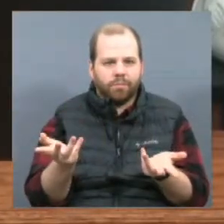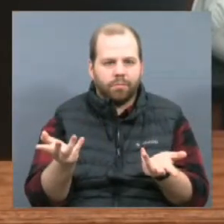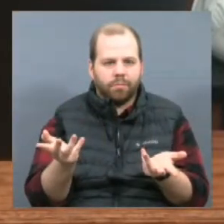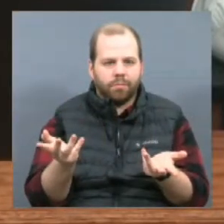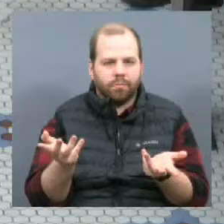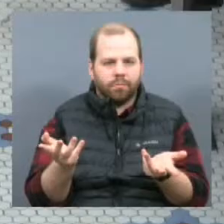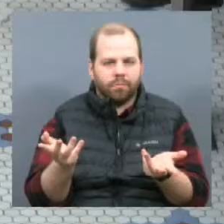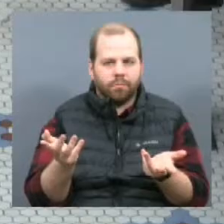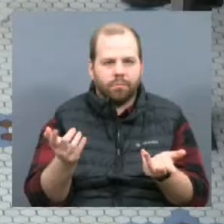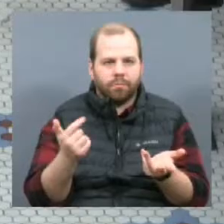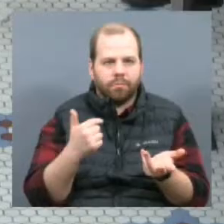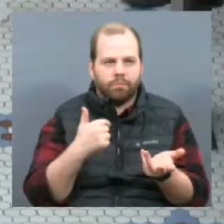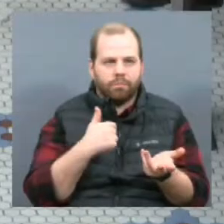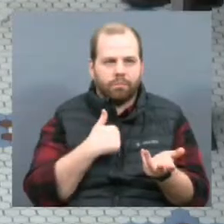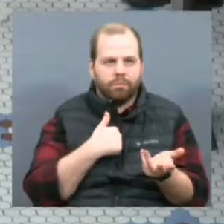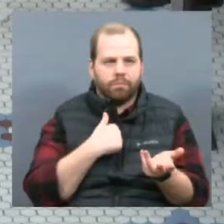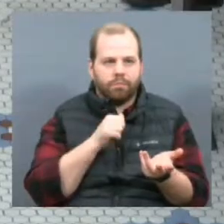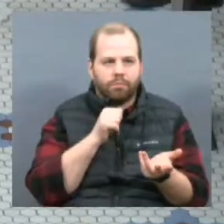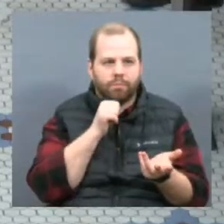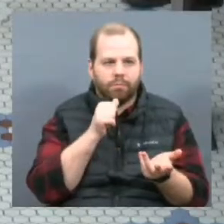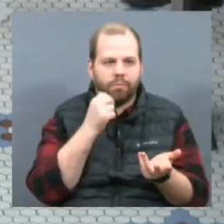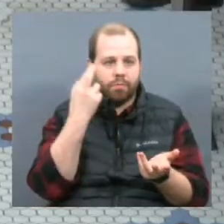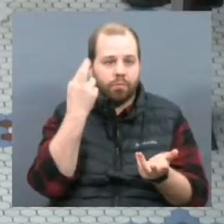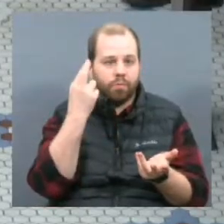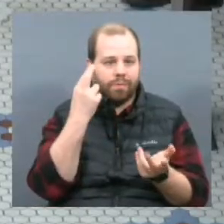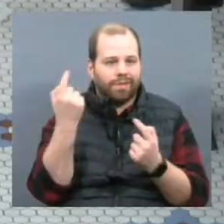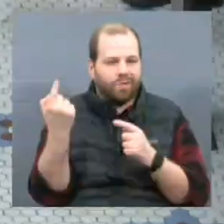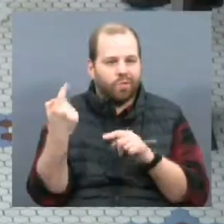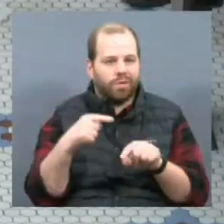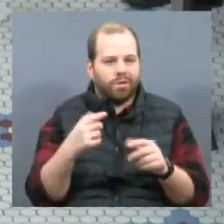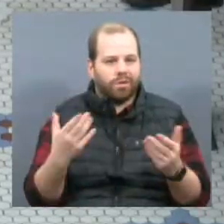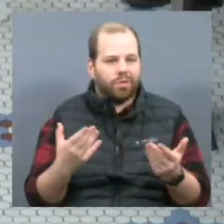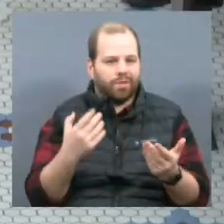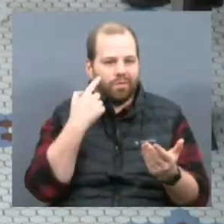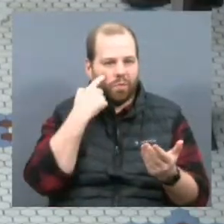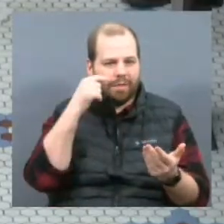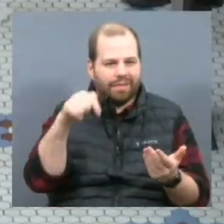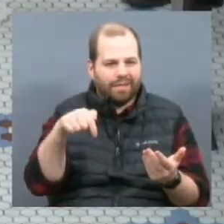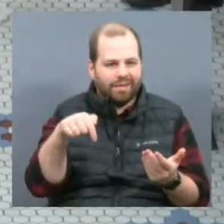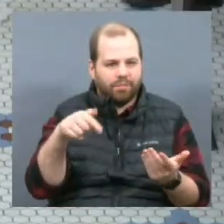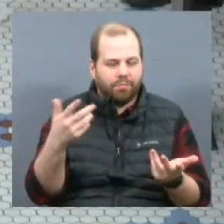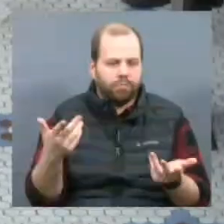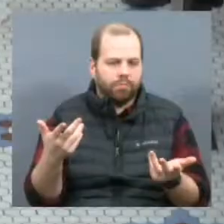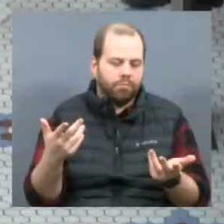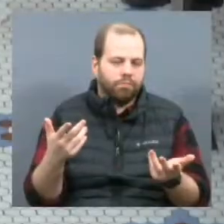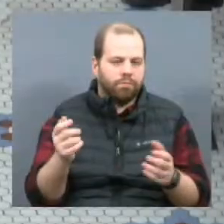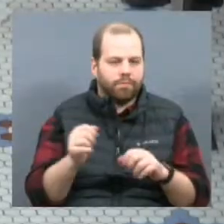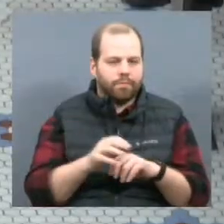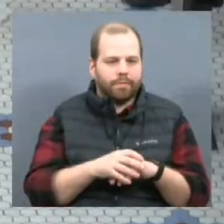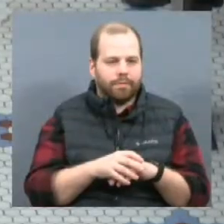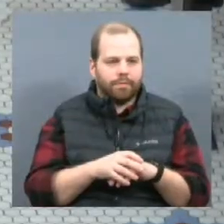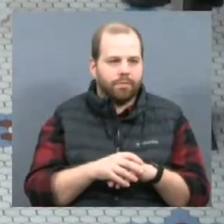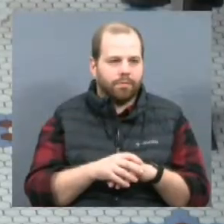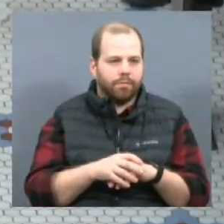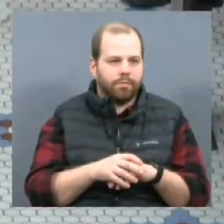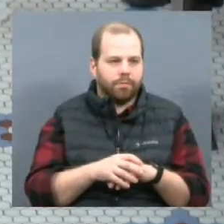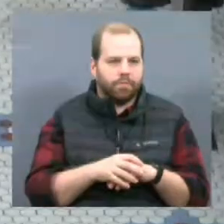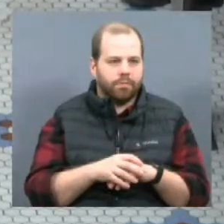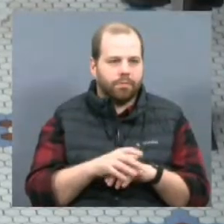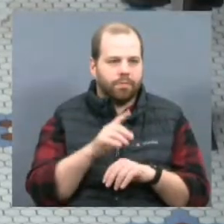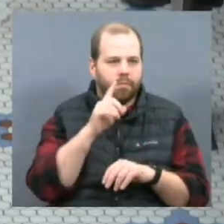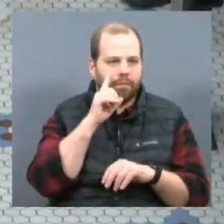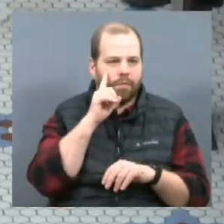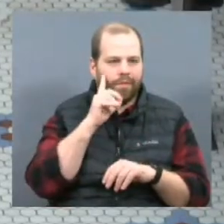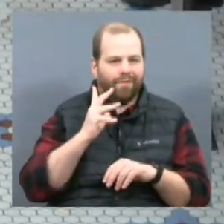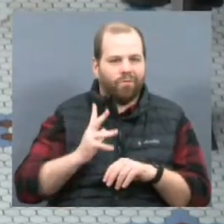I didn't realize that they needed to be here for this. I mean, I didn't, Right. yeah, I just thought it was